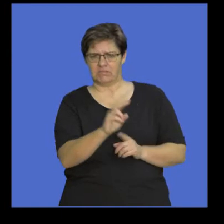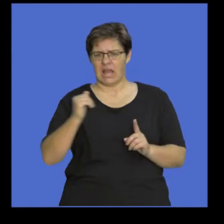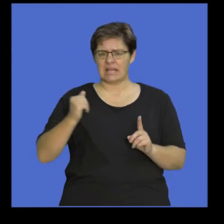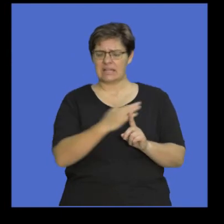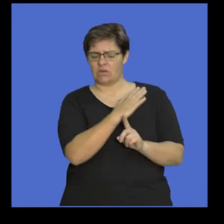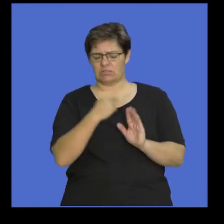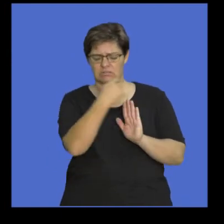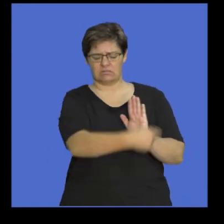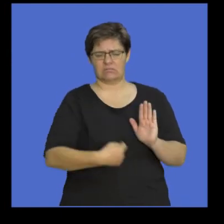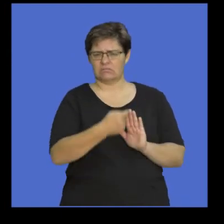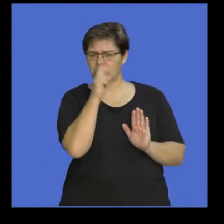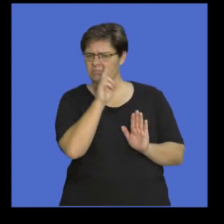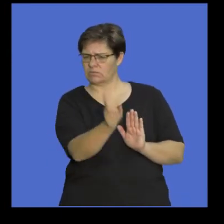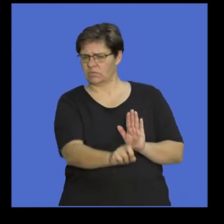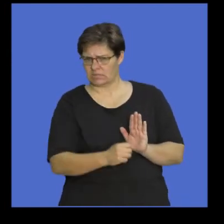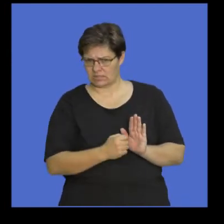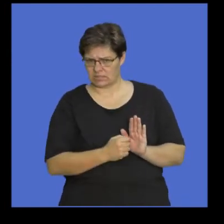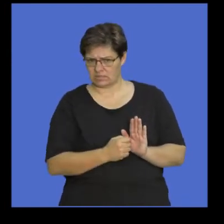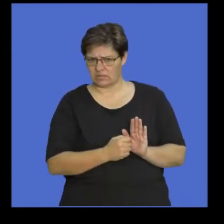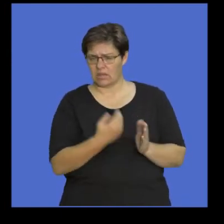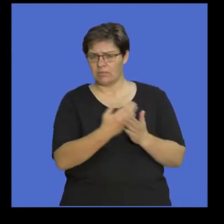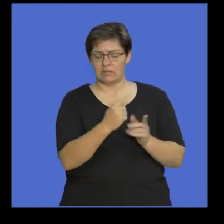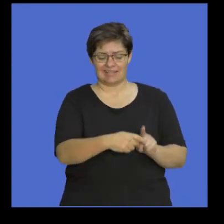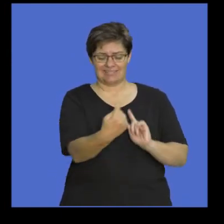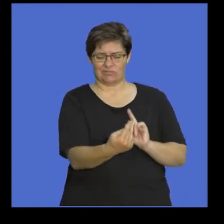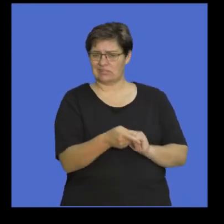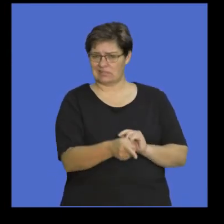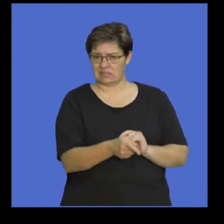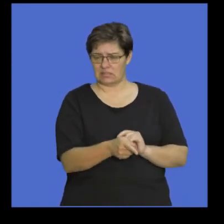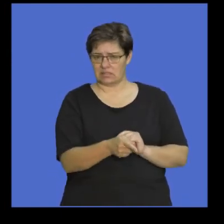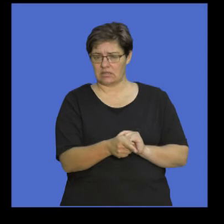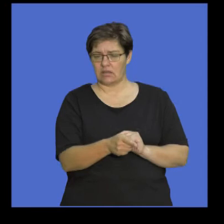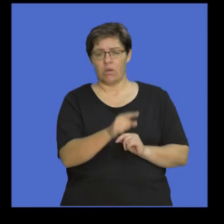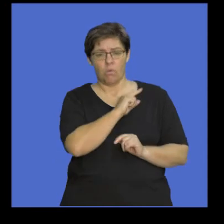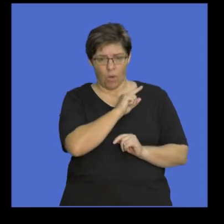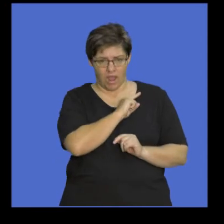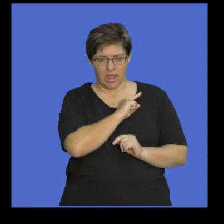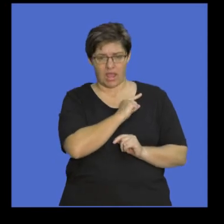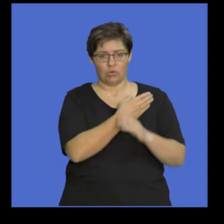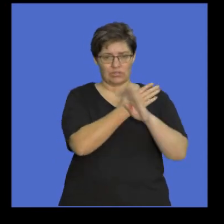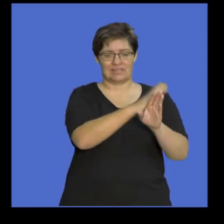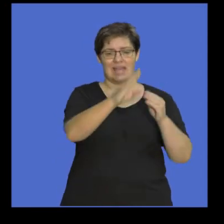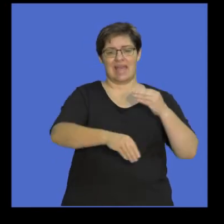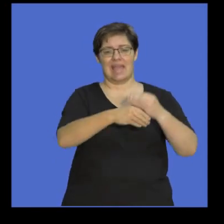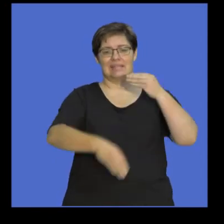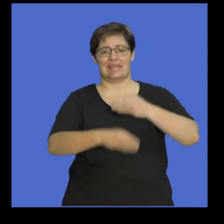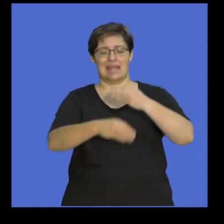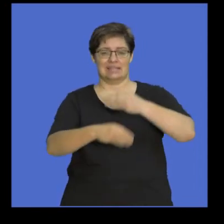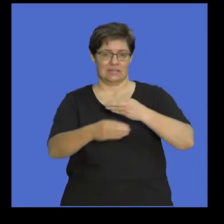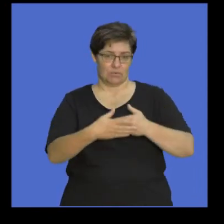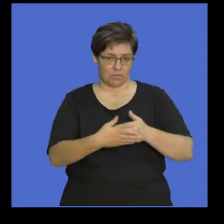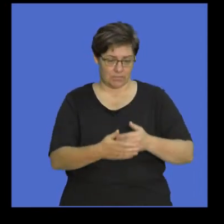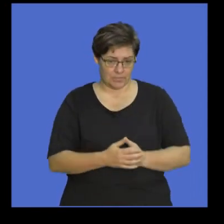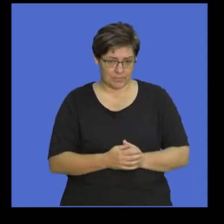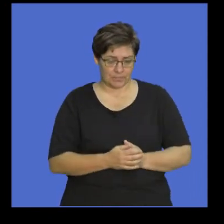circuit, okay? And the potential difference across it when we add more resistors in series,